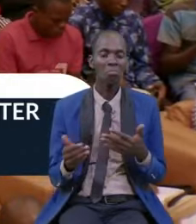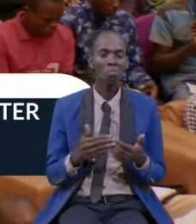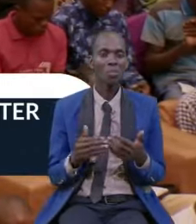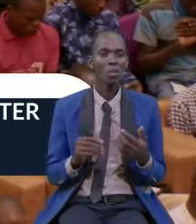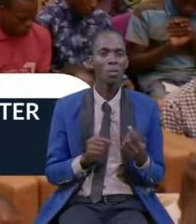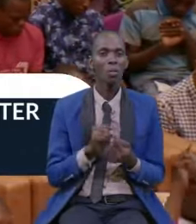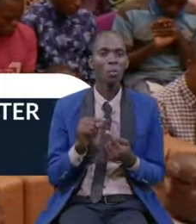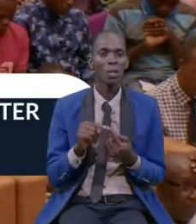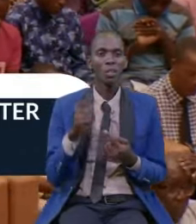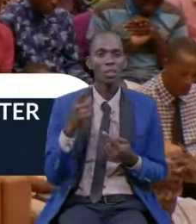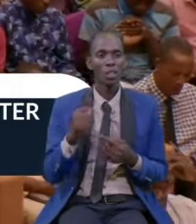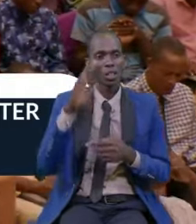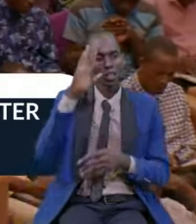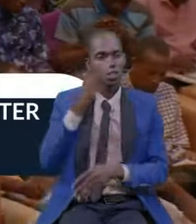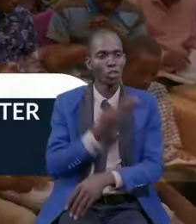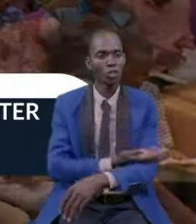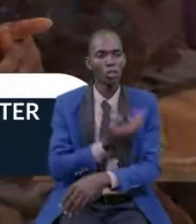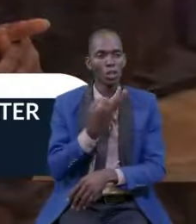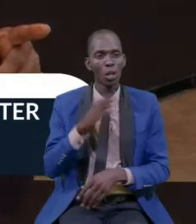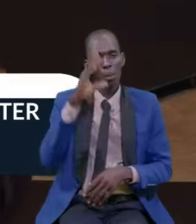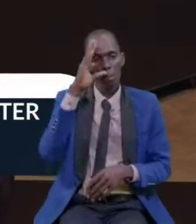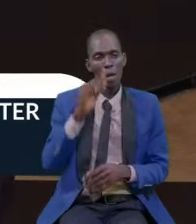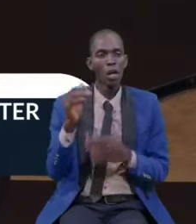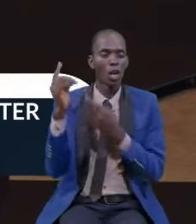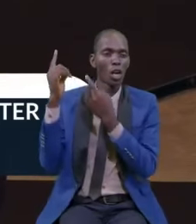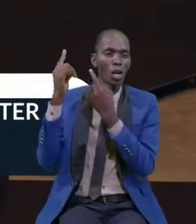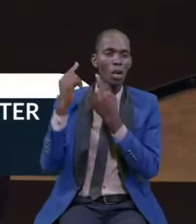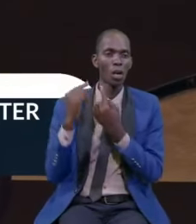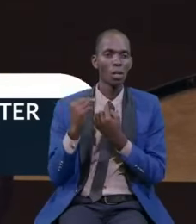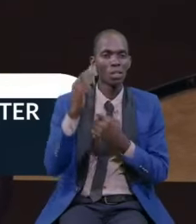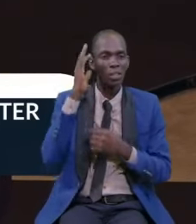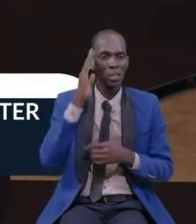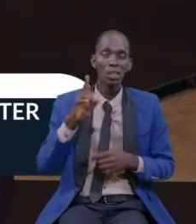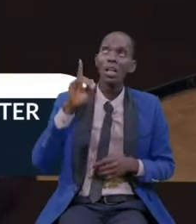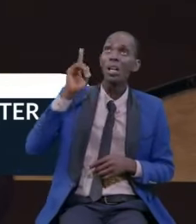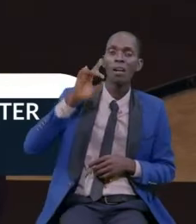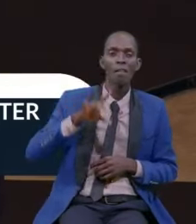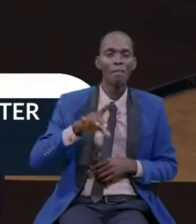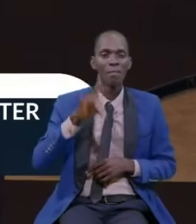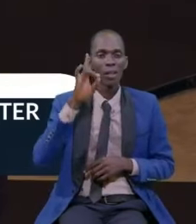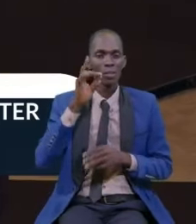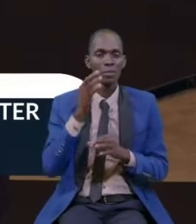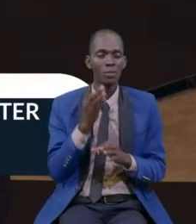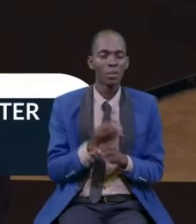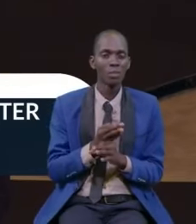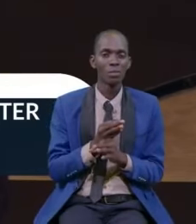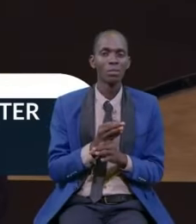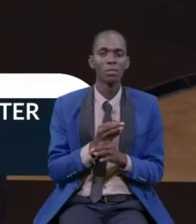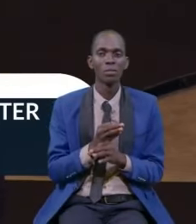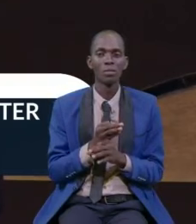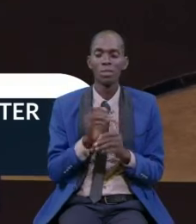when the son of man cometh shall he find faith face